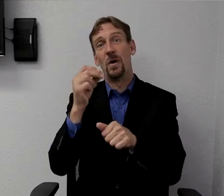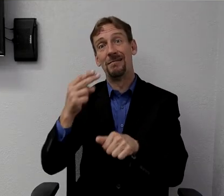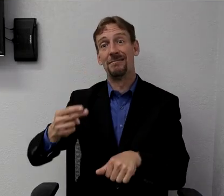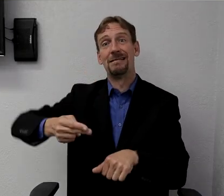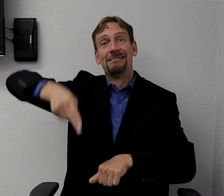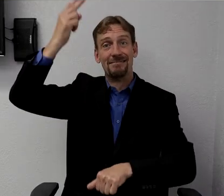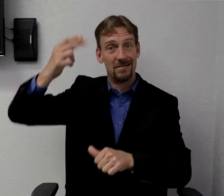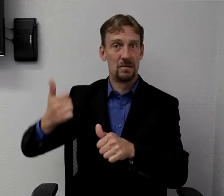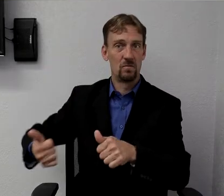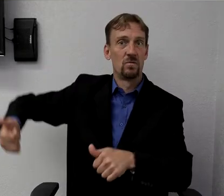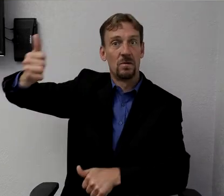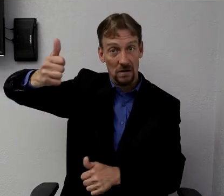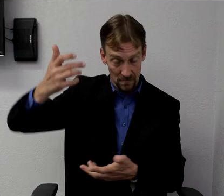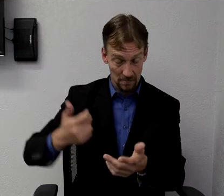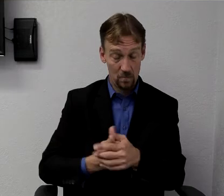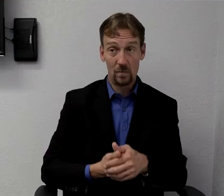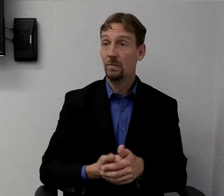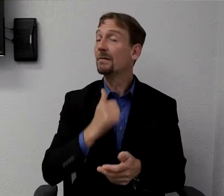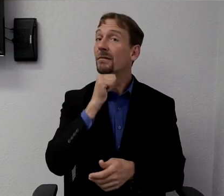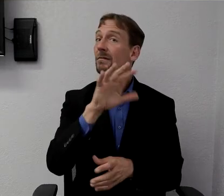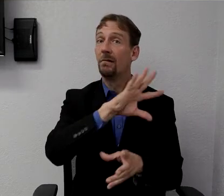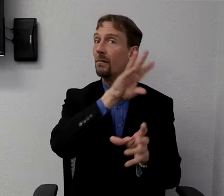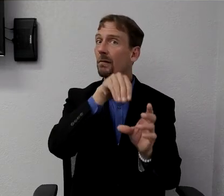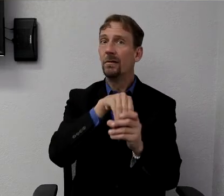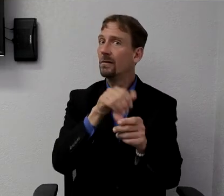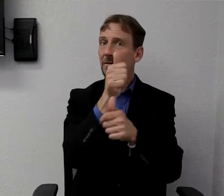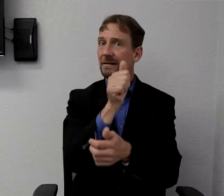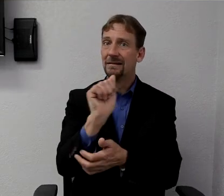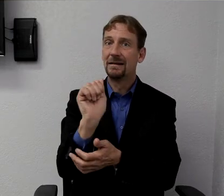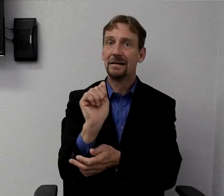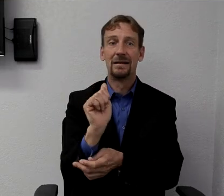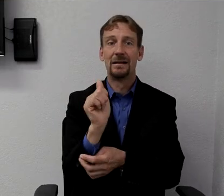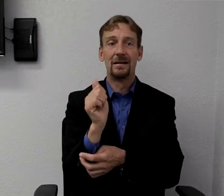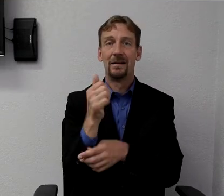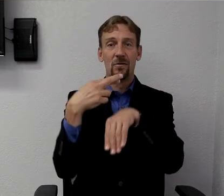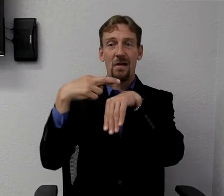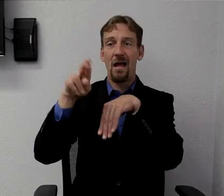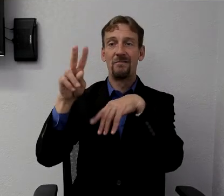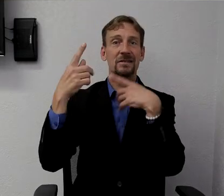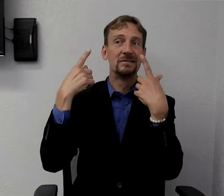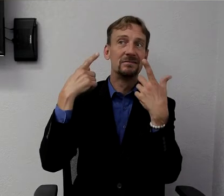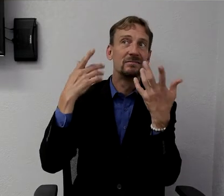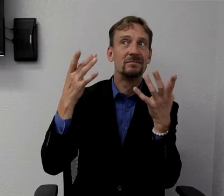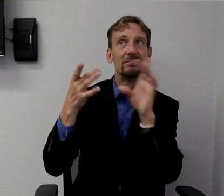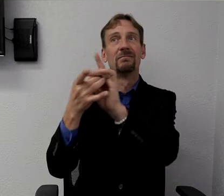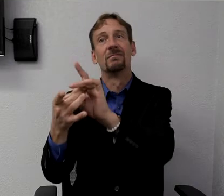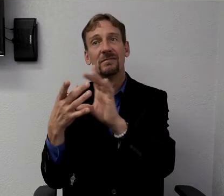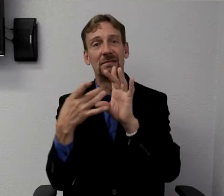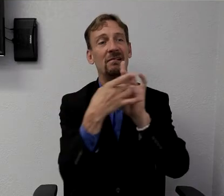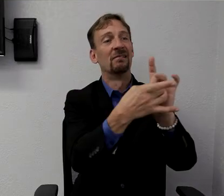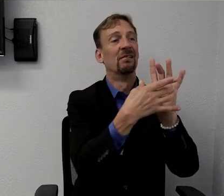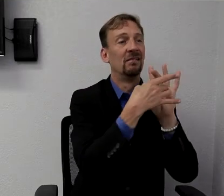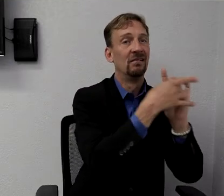include any references to the or factor in anything about the worthiness